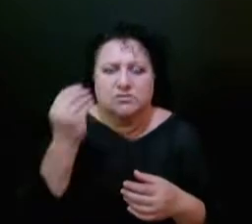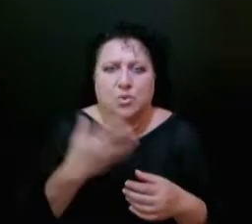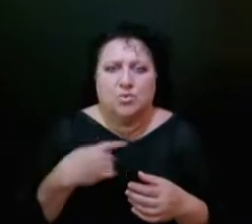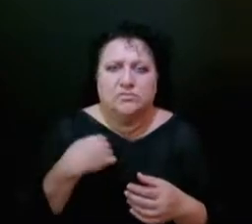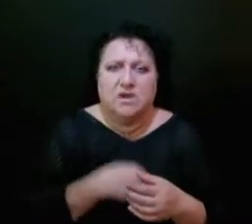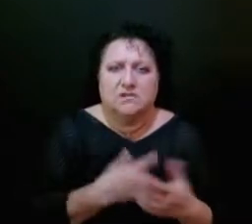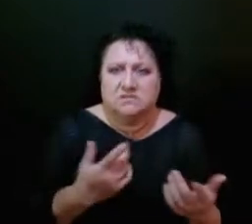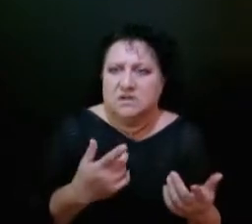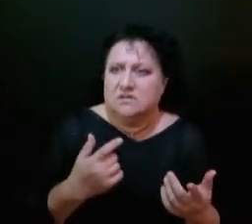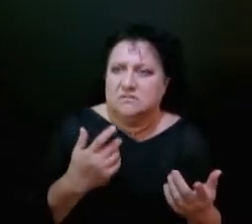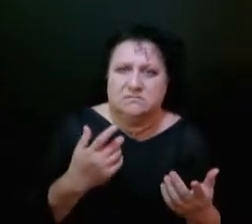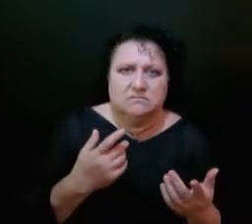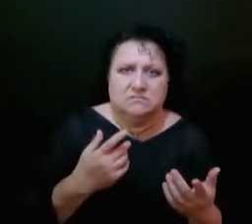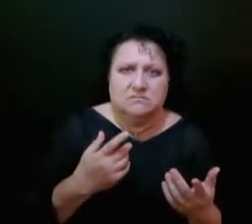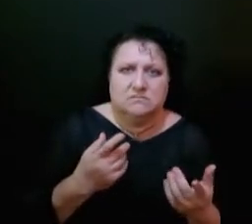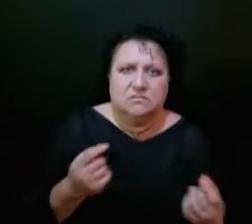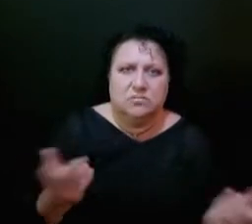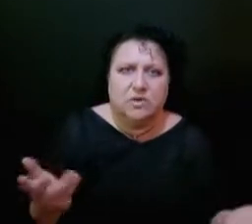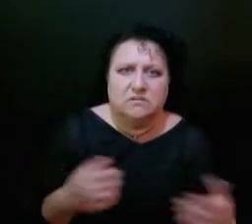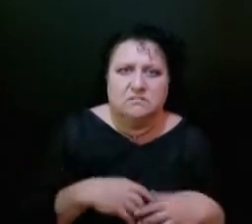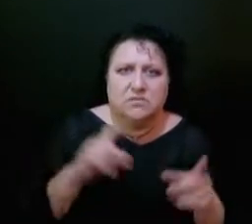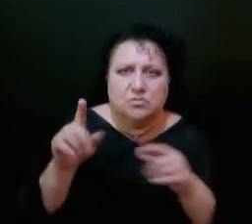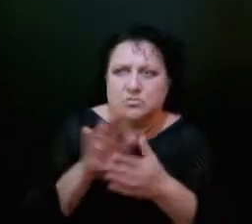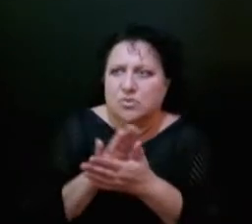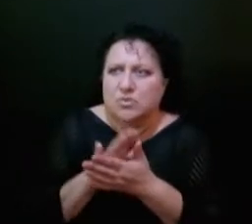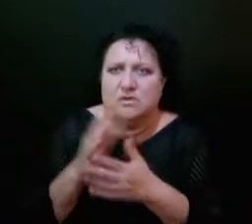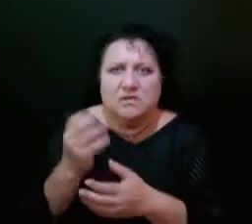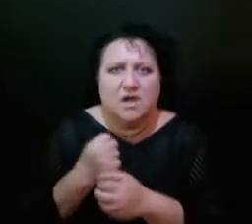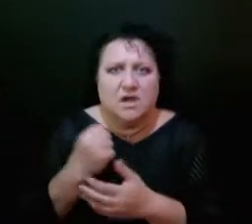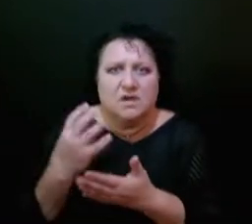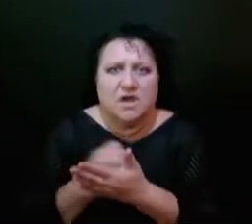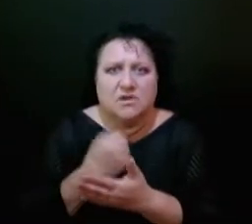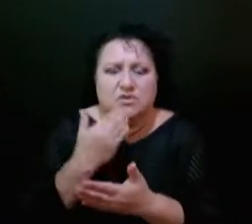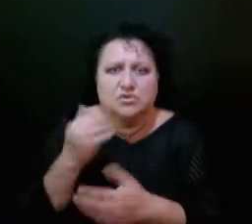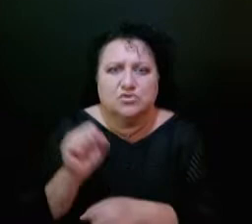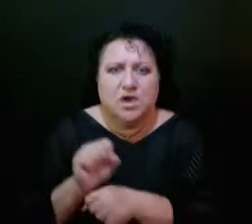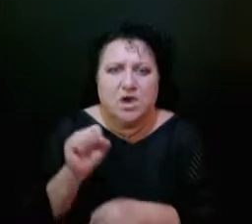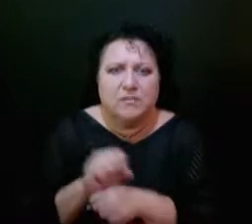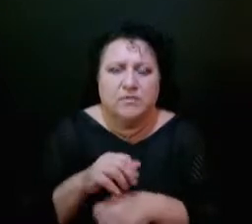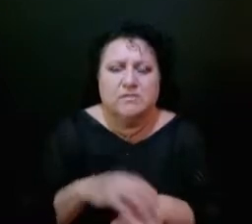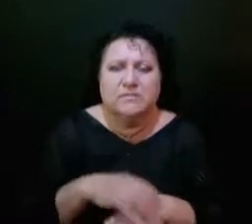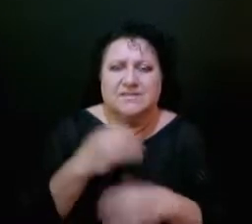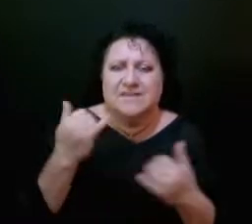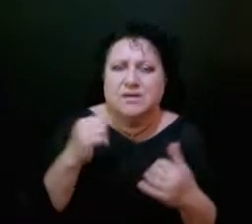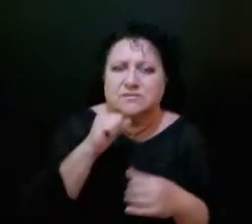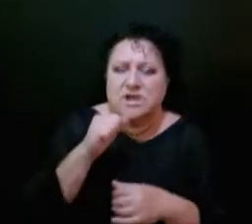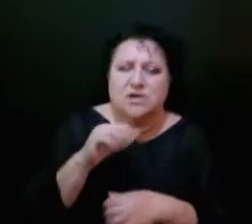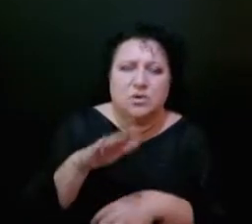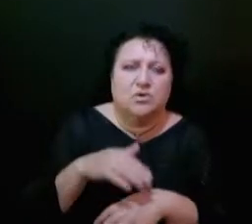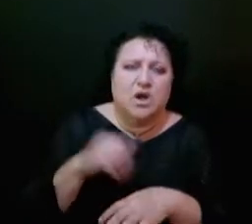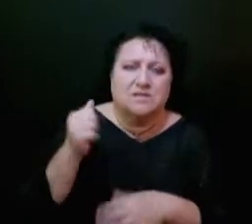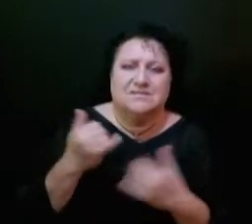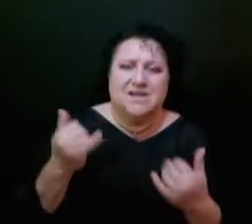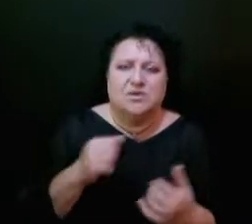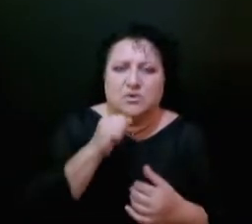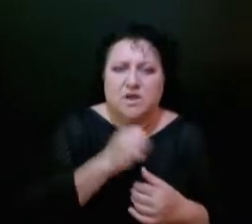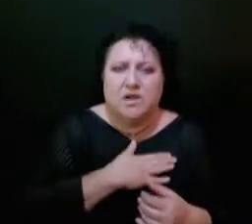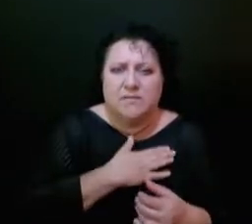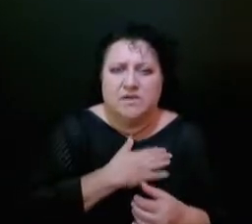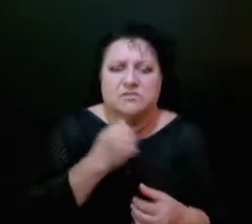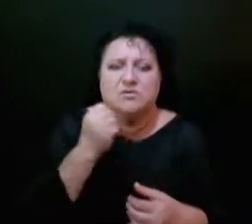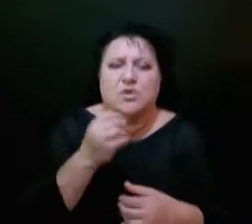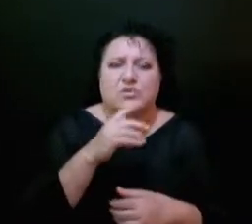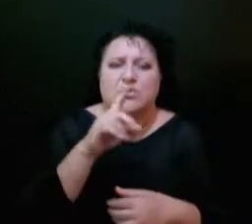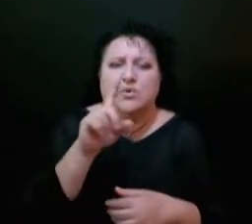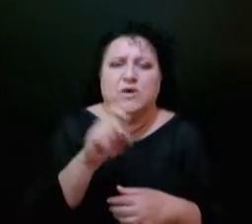a good job. But if you went to school and you got a good job and it's not your calling, you're now what? Unhappy. And so the question is for each of